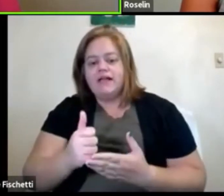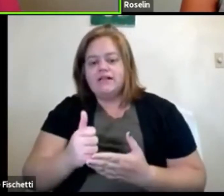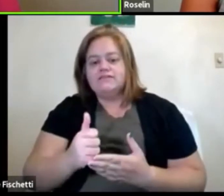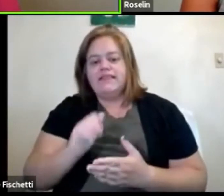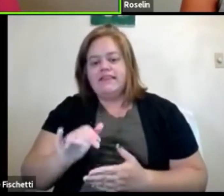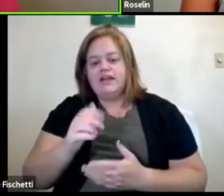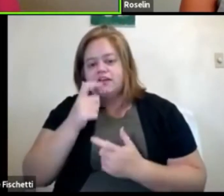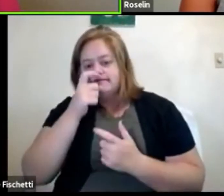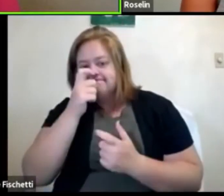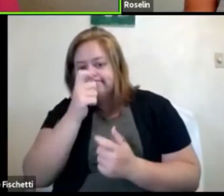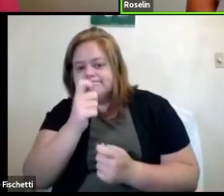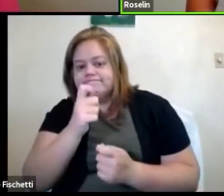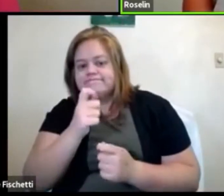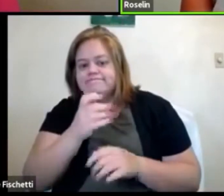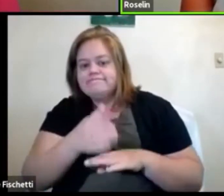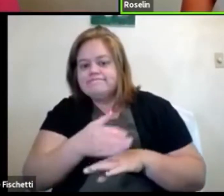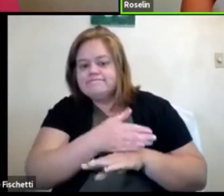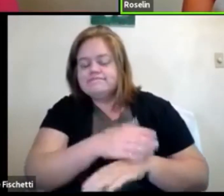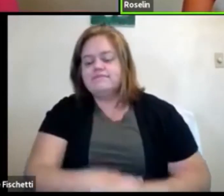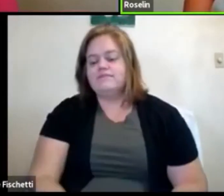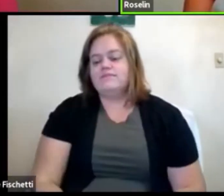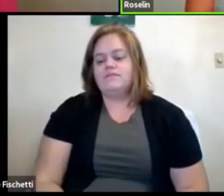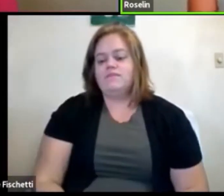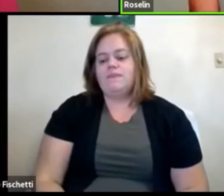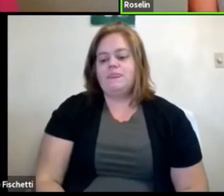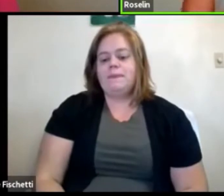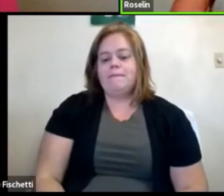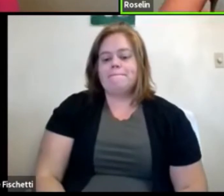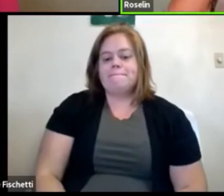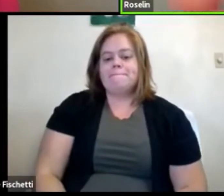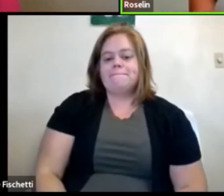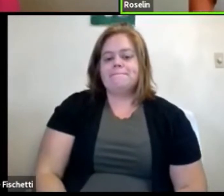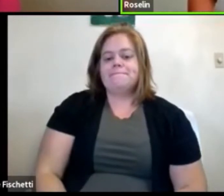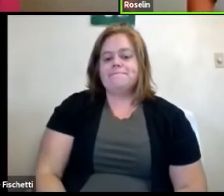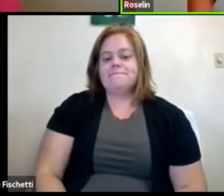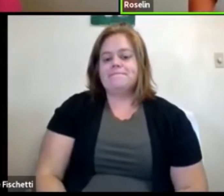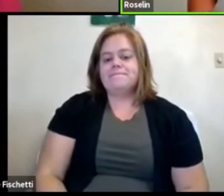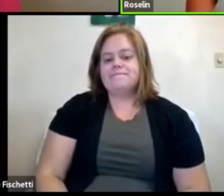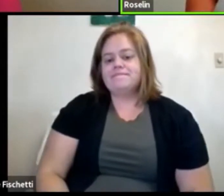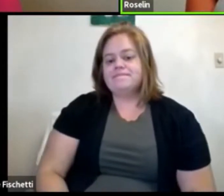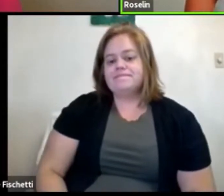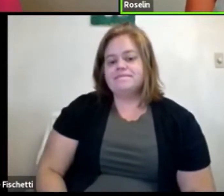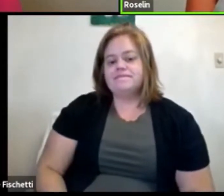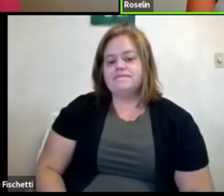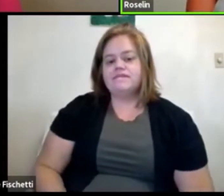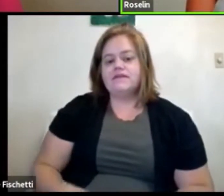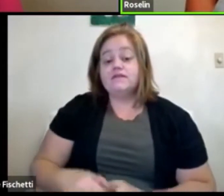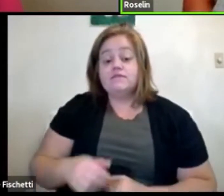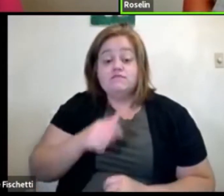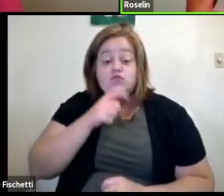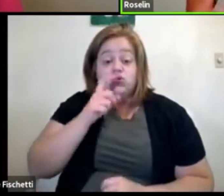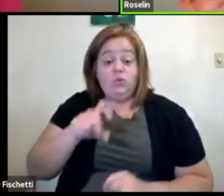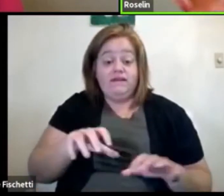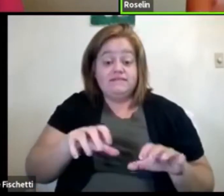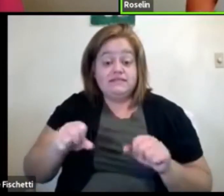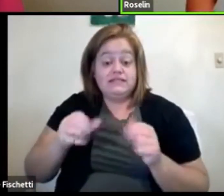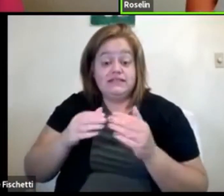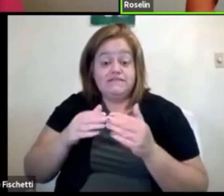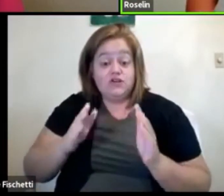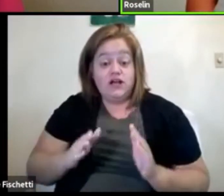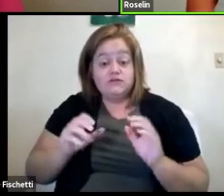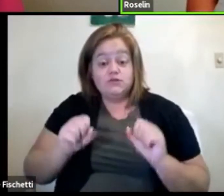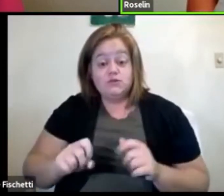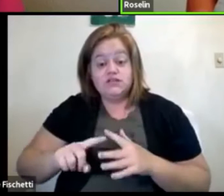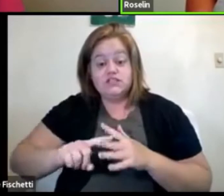have? So I think even without leaving the house, just start getting